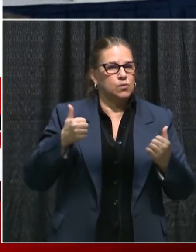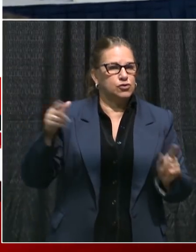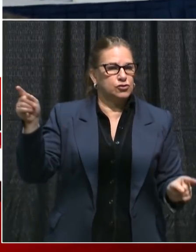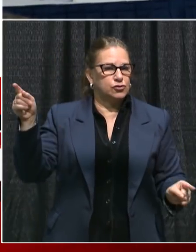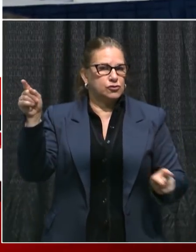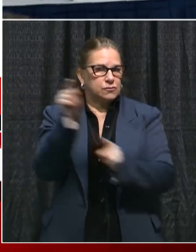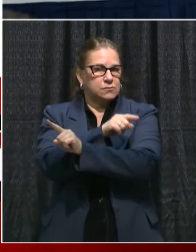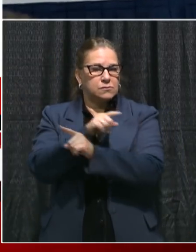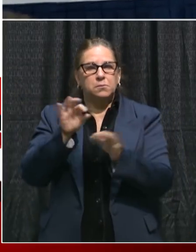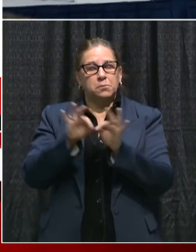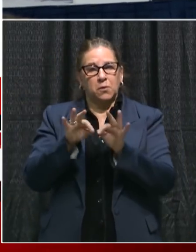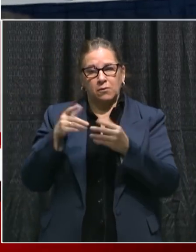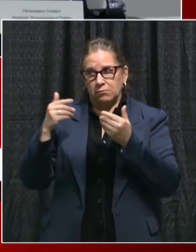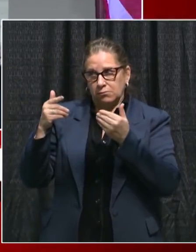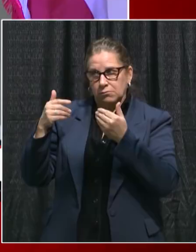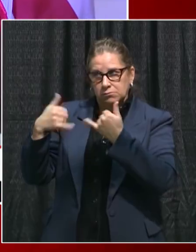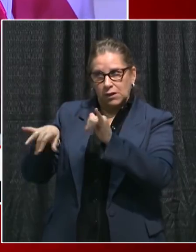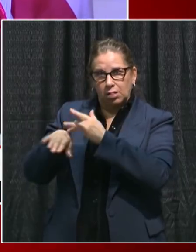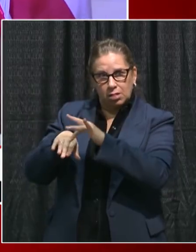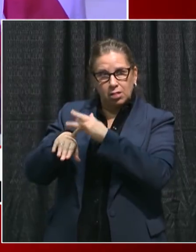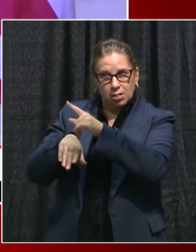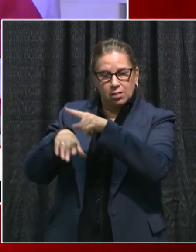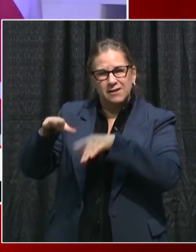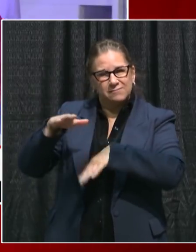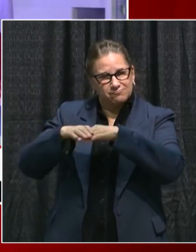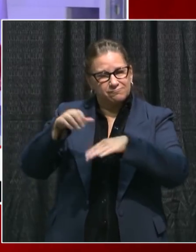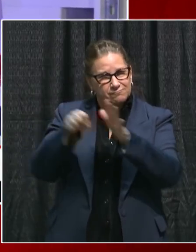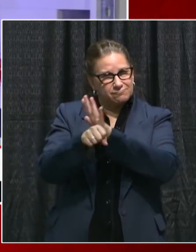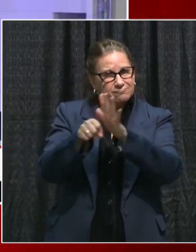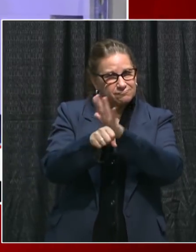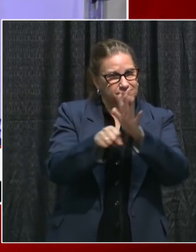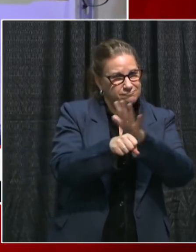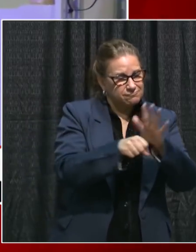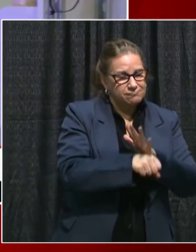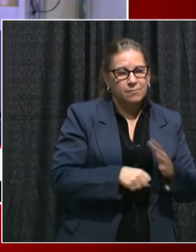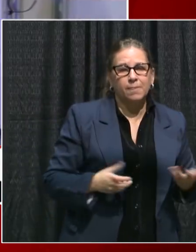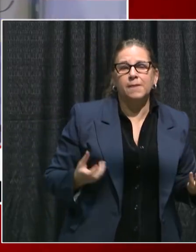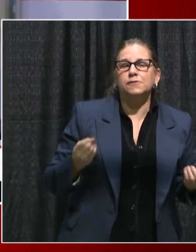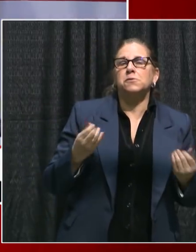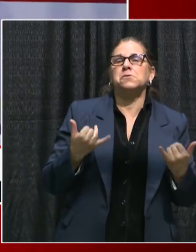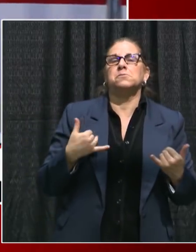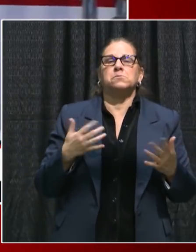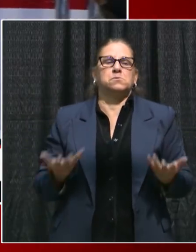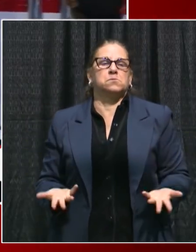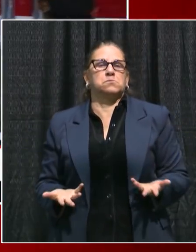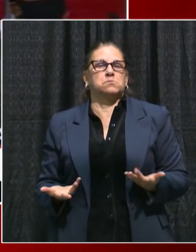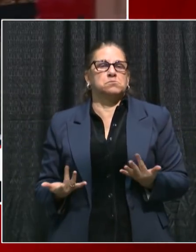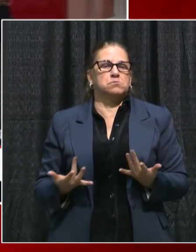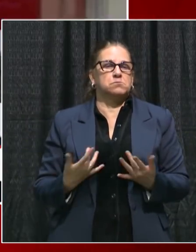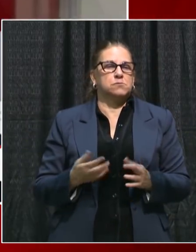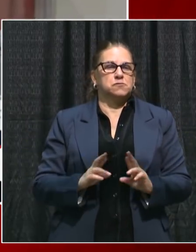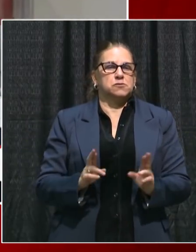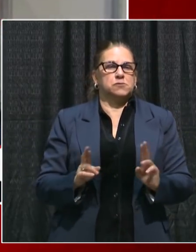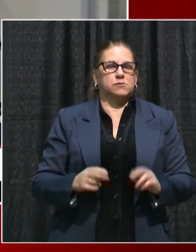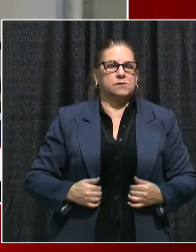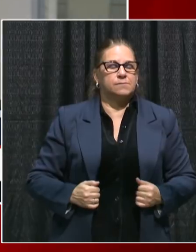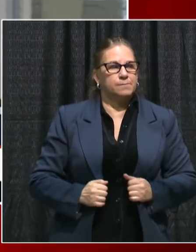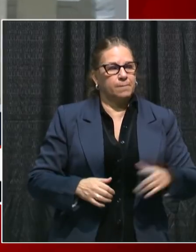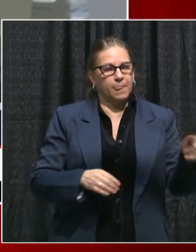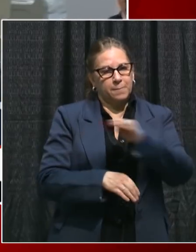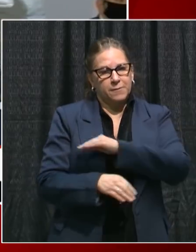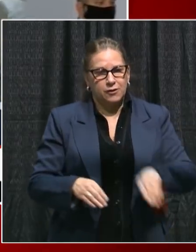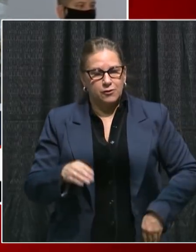start to accept patients here. So if we could just turn to we're on slide 5, and you